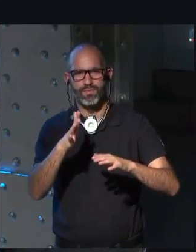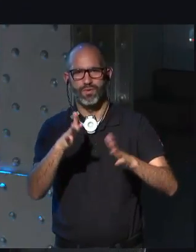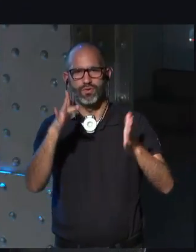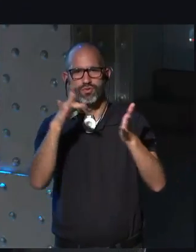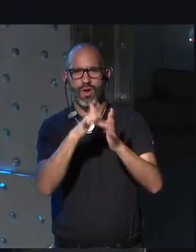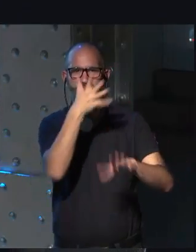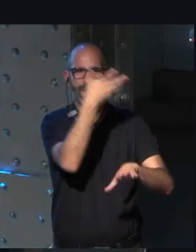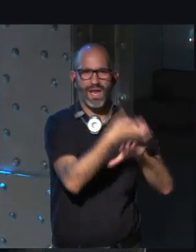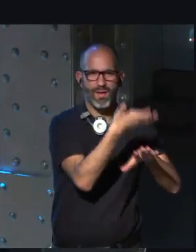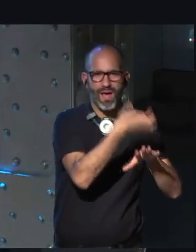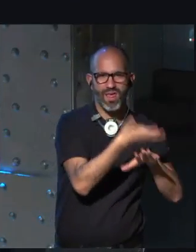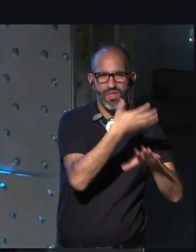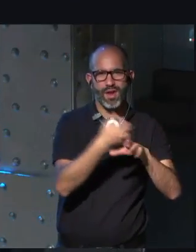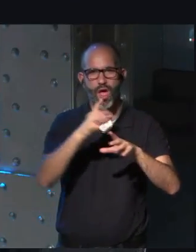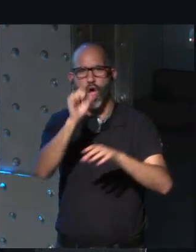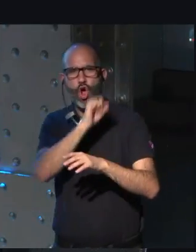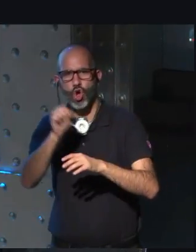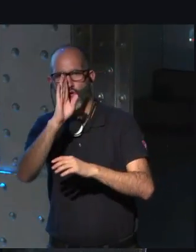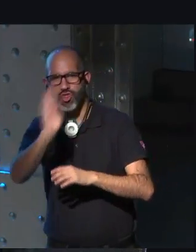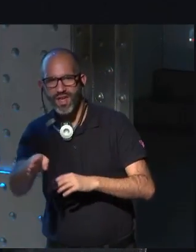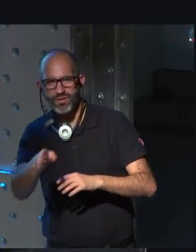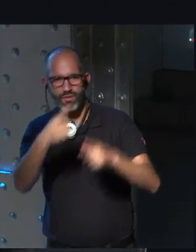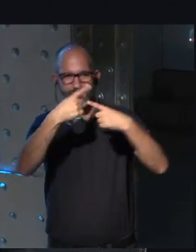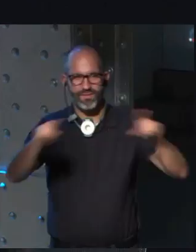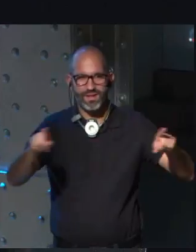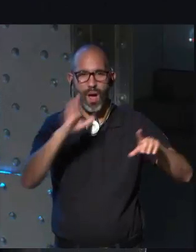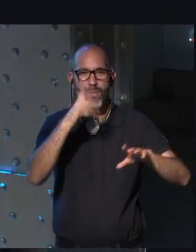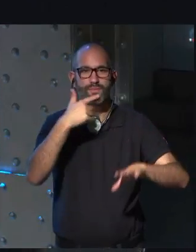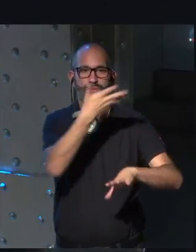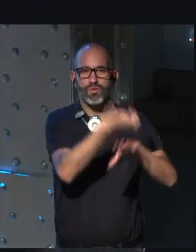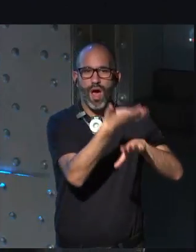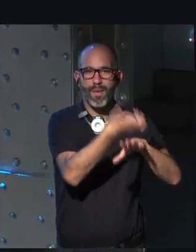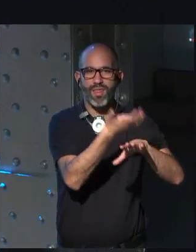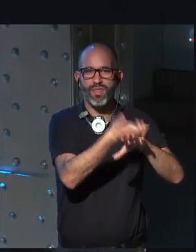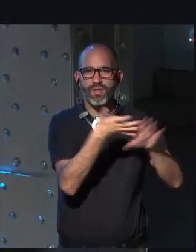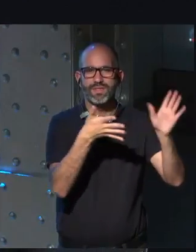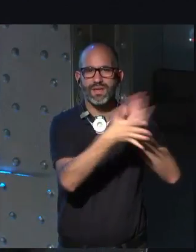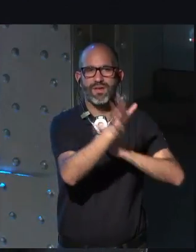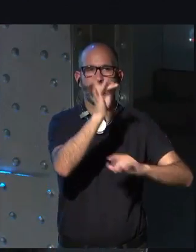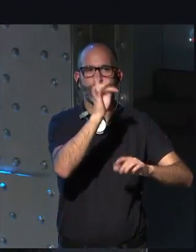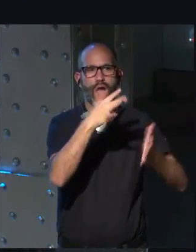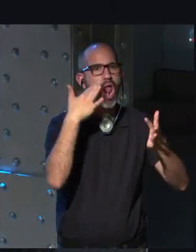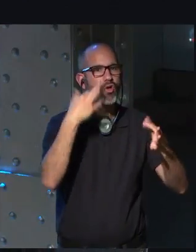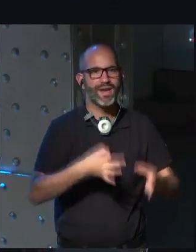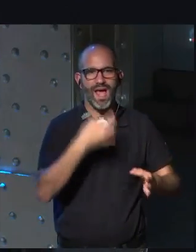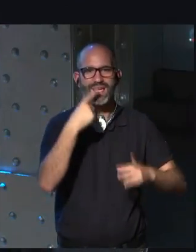the gap between recordings and live events, and how recordings, instead of being limited to a realistic